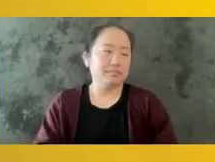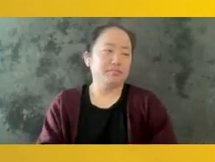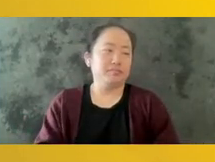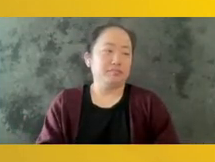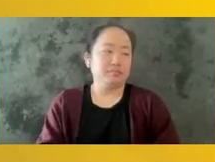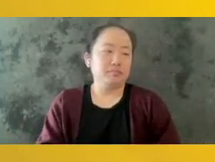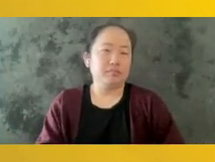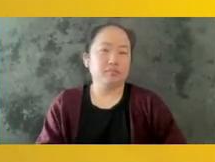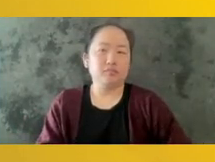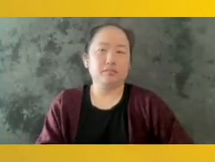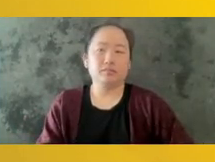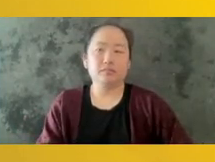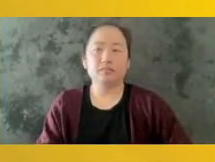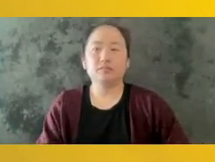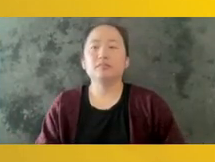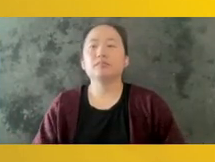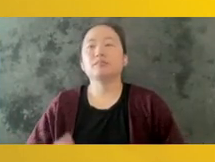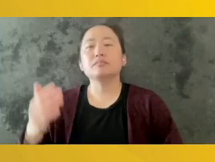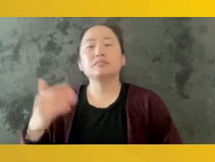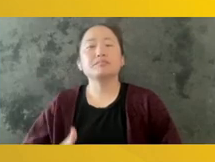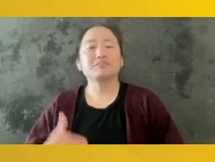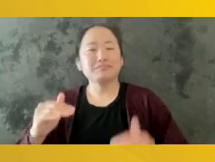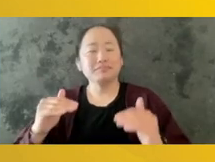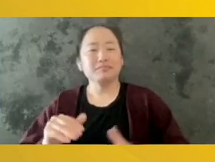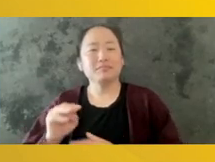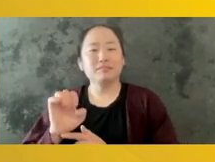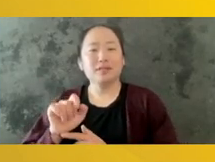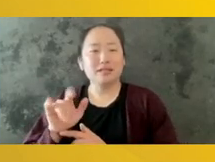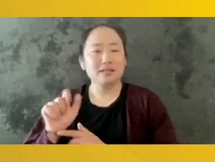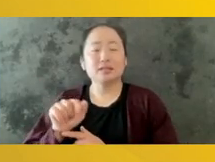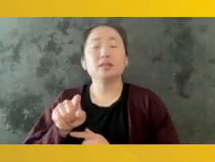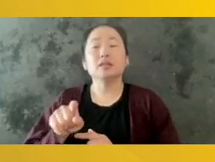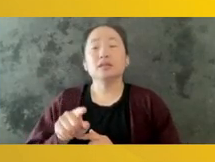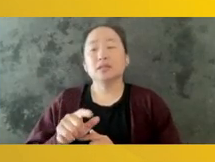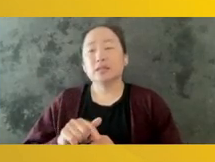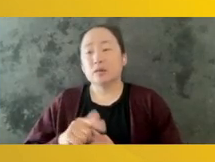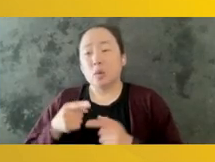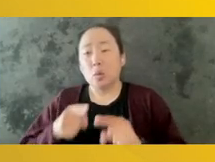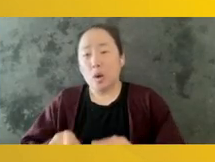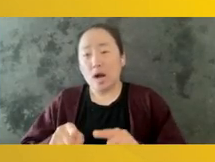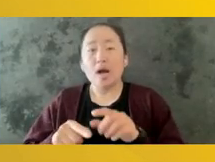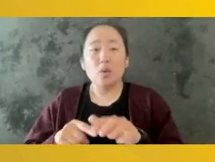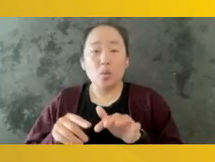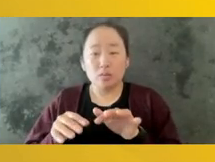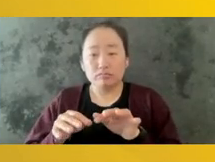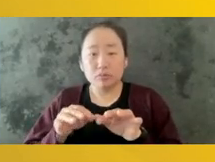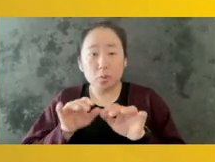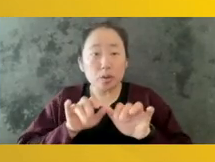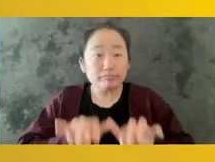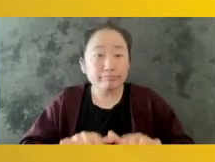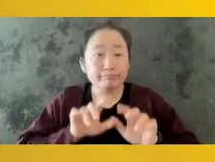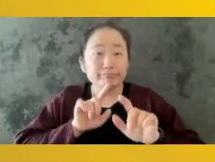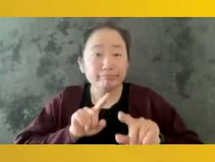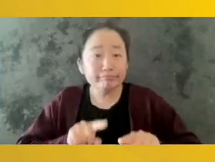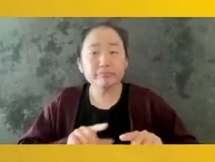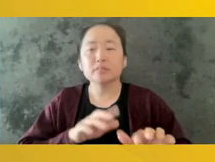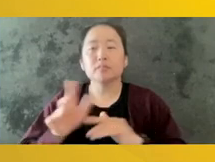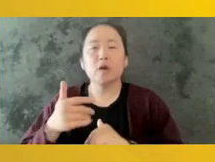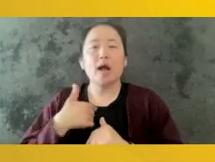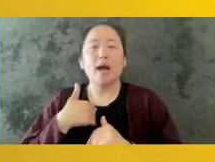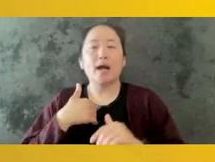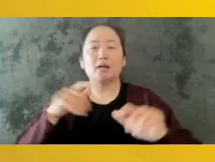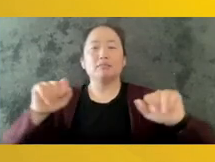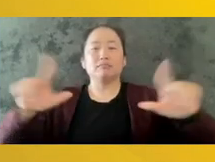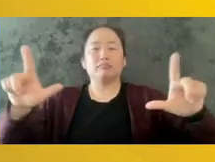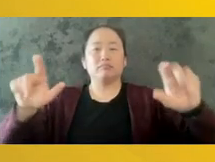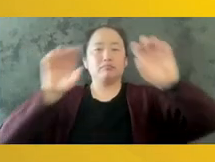And while folks are responding in the chat, maybe we can walk through some of the images to note a few observations that researchers like